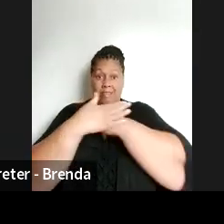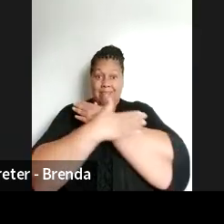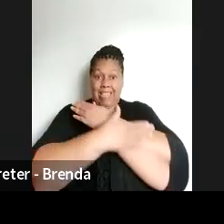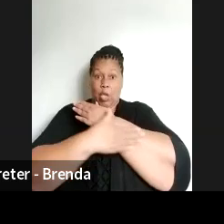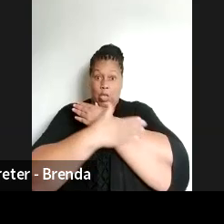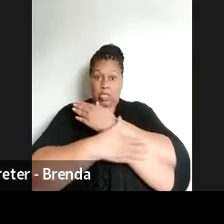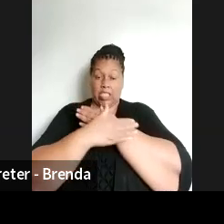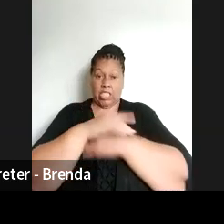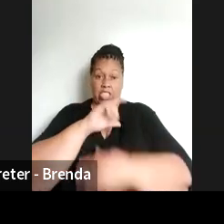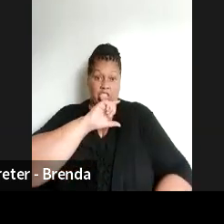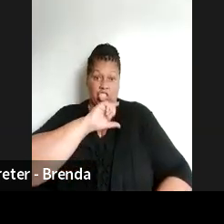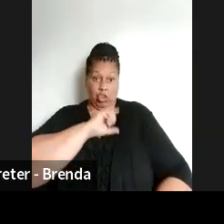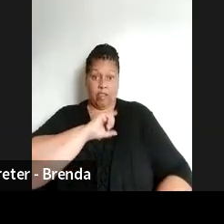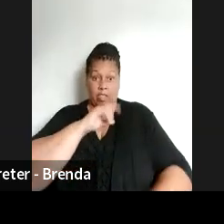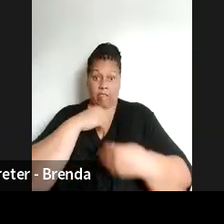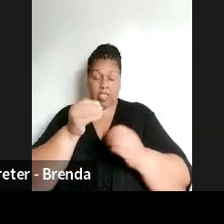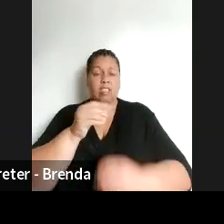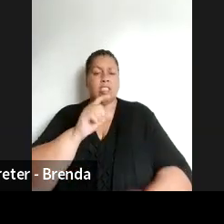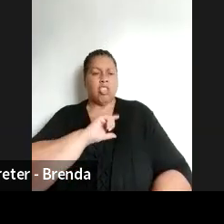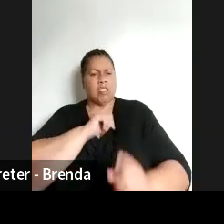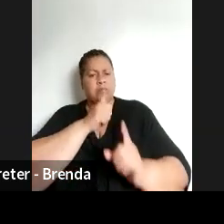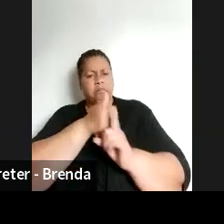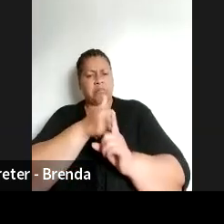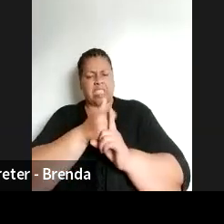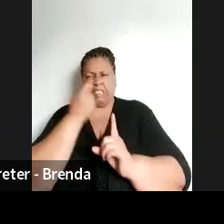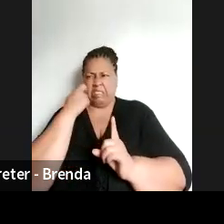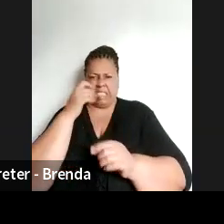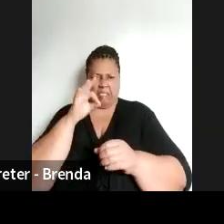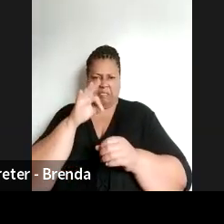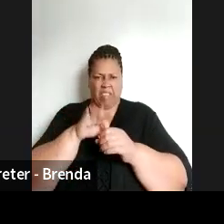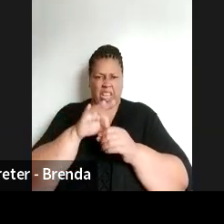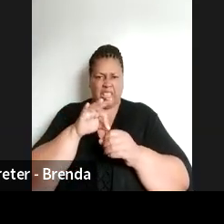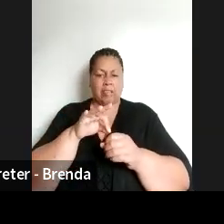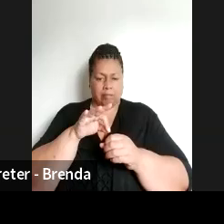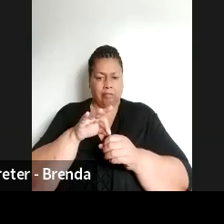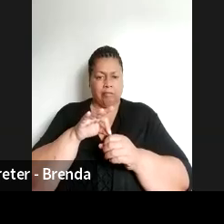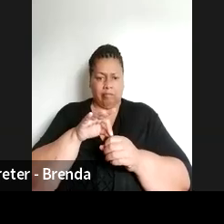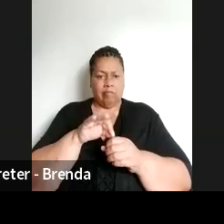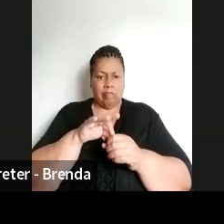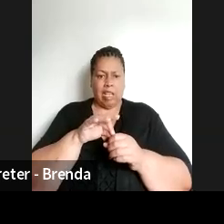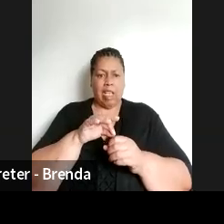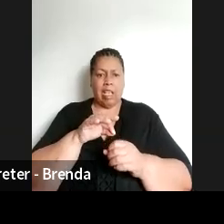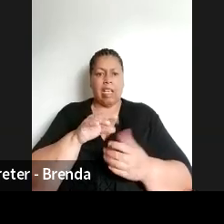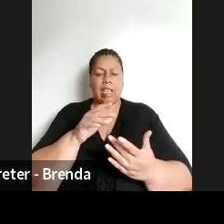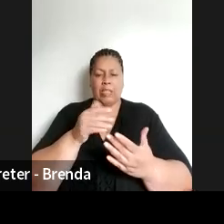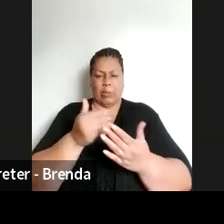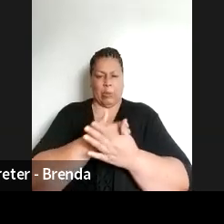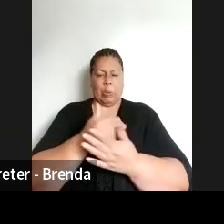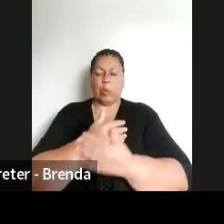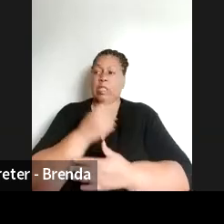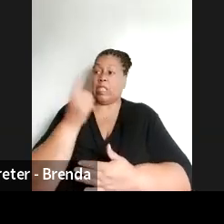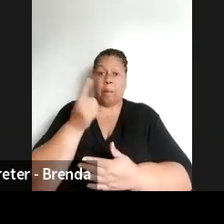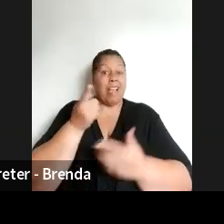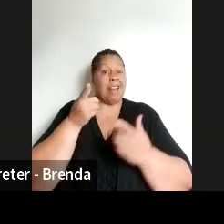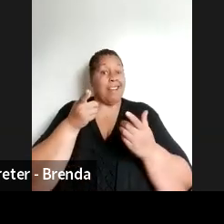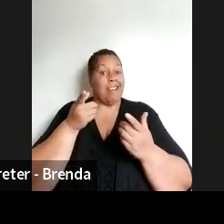sheriff that just got elected, somebody was having a seizure in